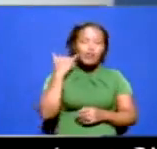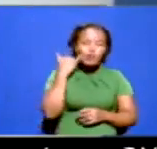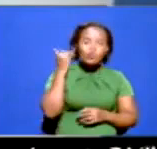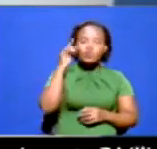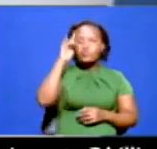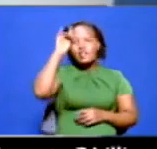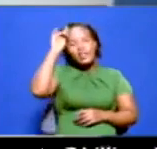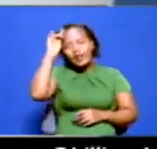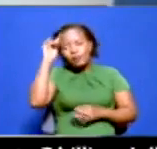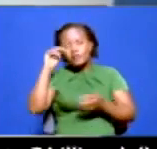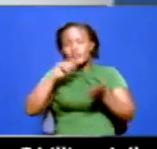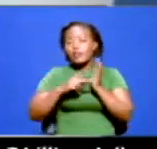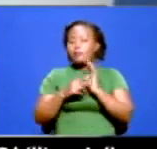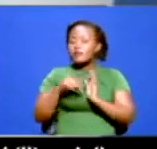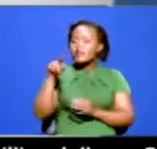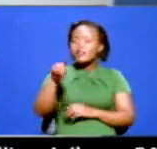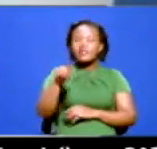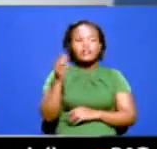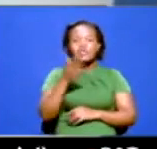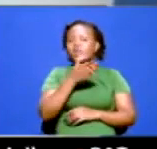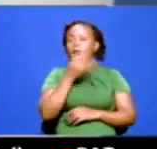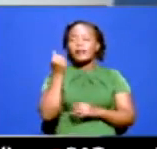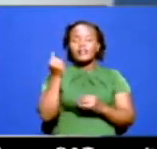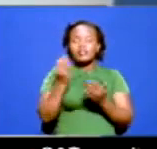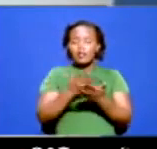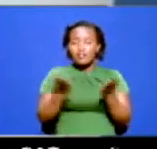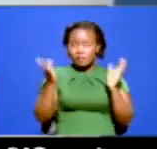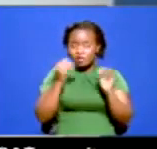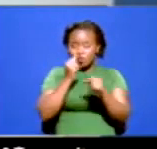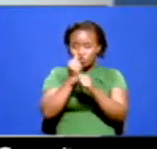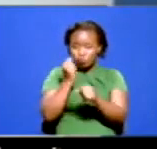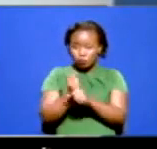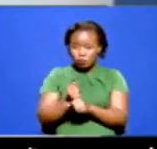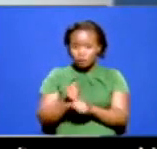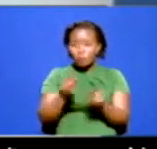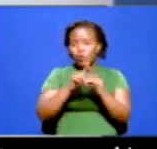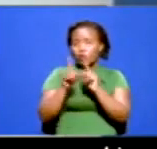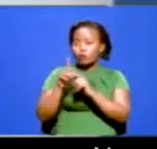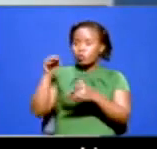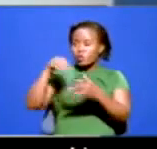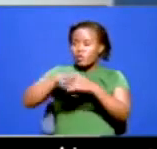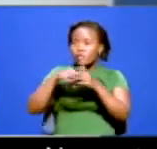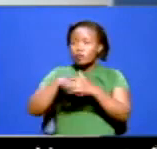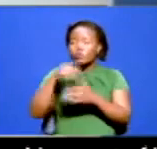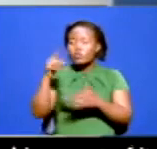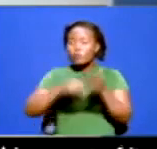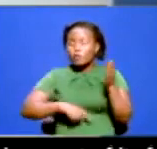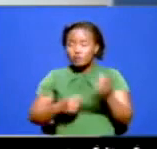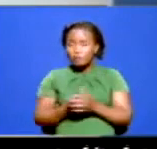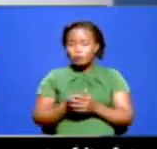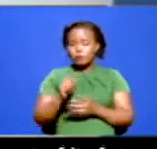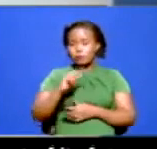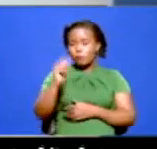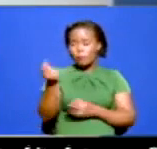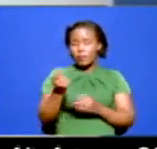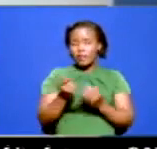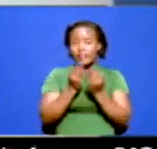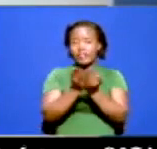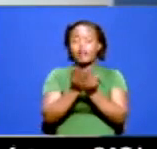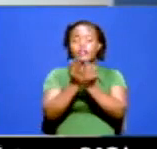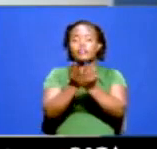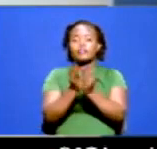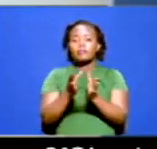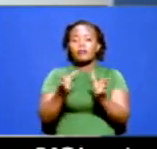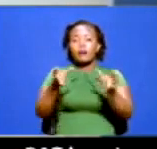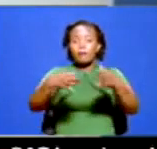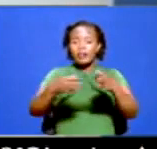it is the best thing to do. It is the best thing to do, including the Kenya Shipyards Limited that